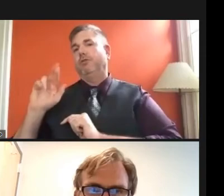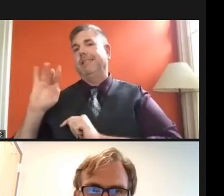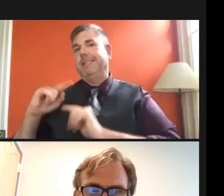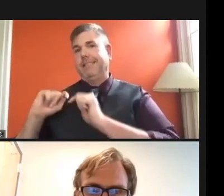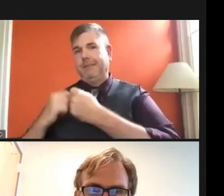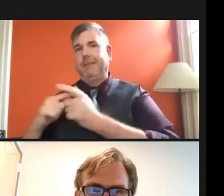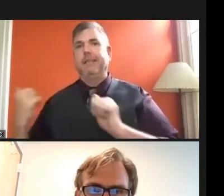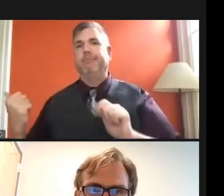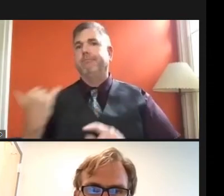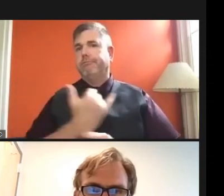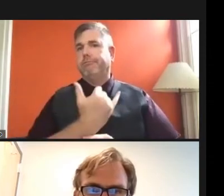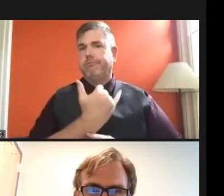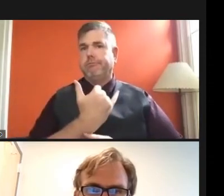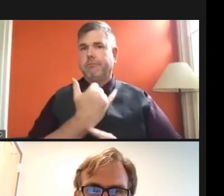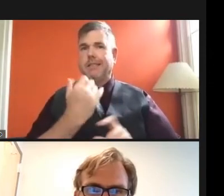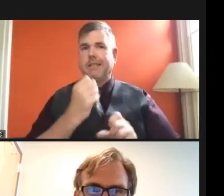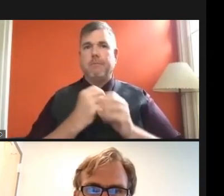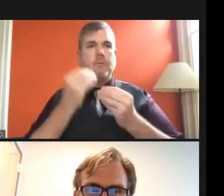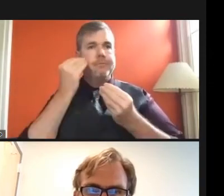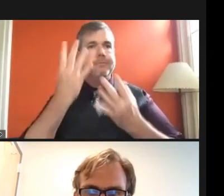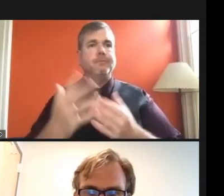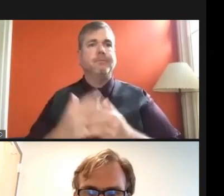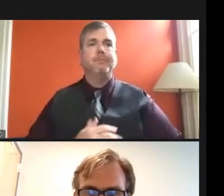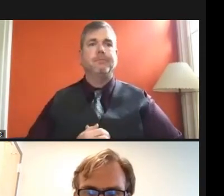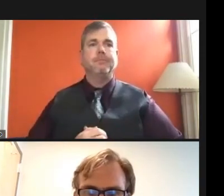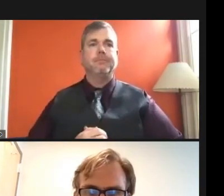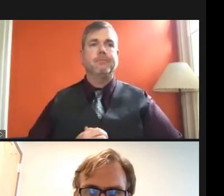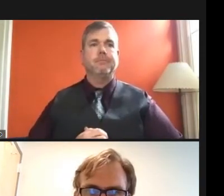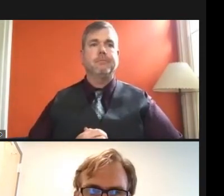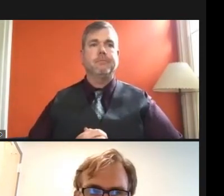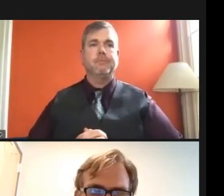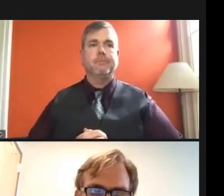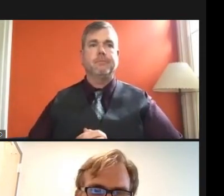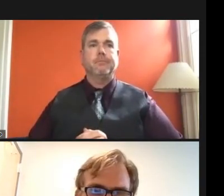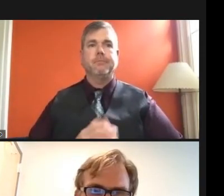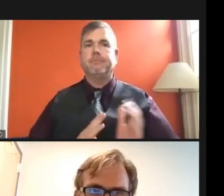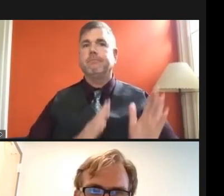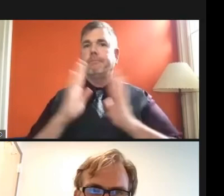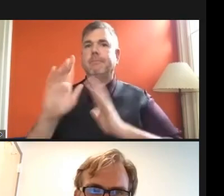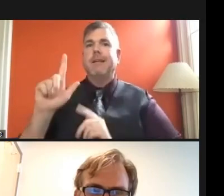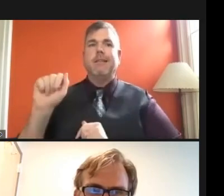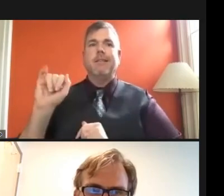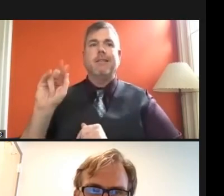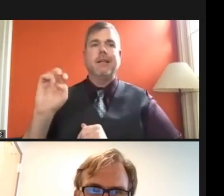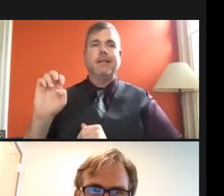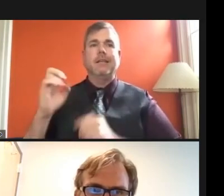our children, on our families. And we've had quite a few questions that were submitted as it related to